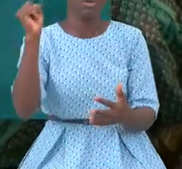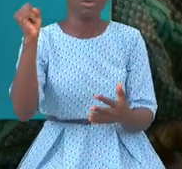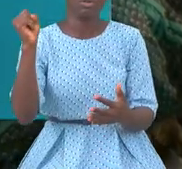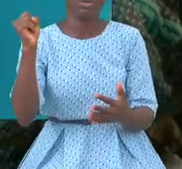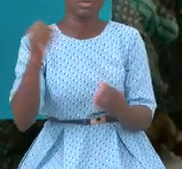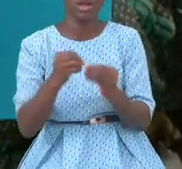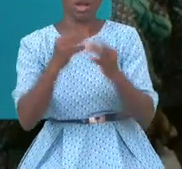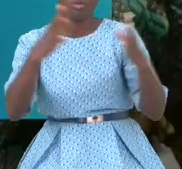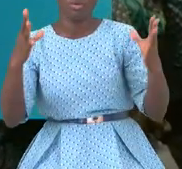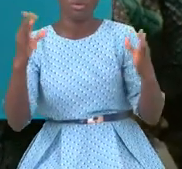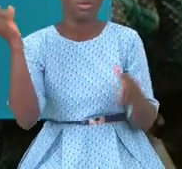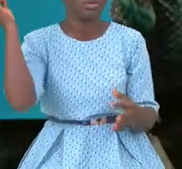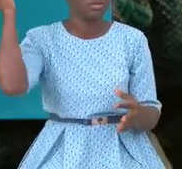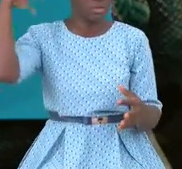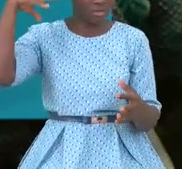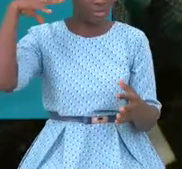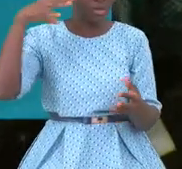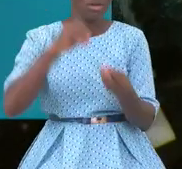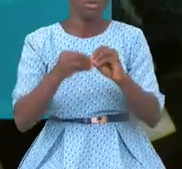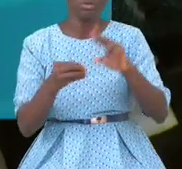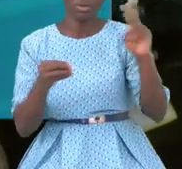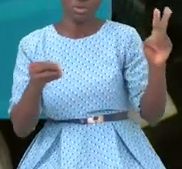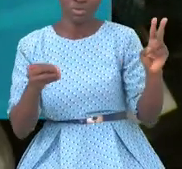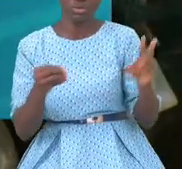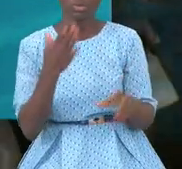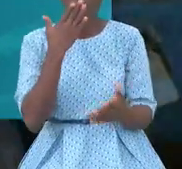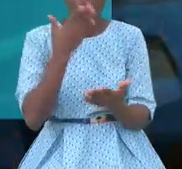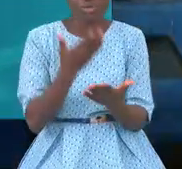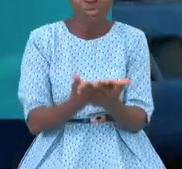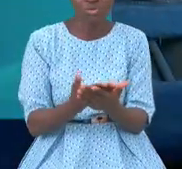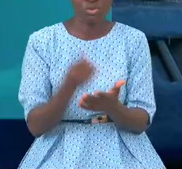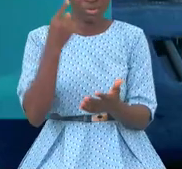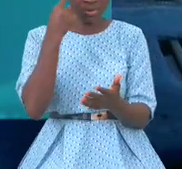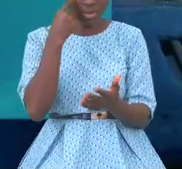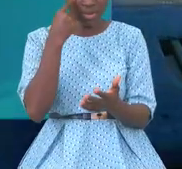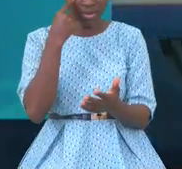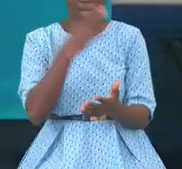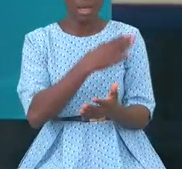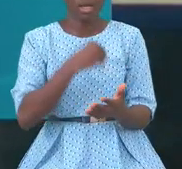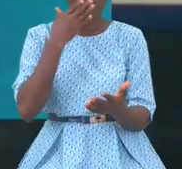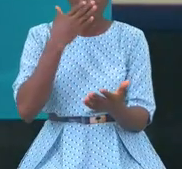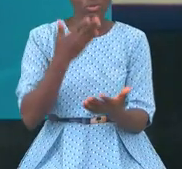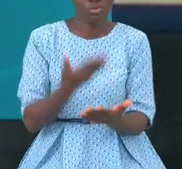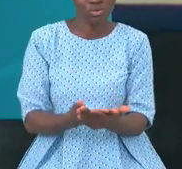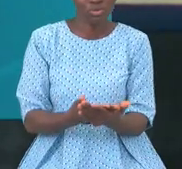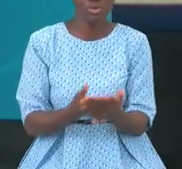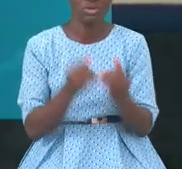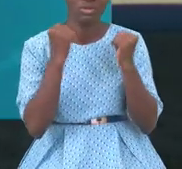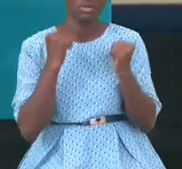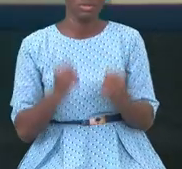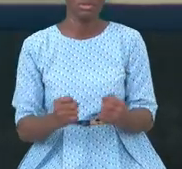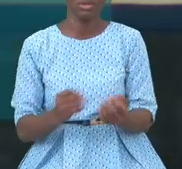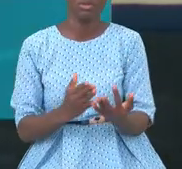sight and good strength through God's amazing grace. Number three,